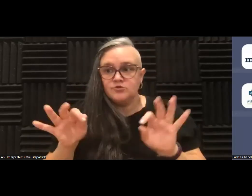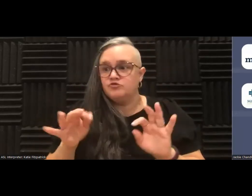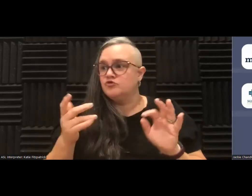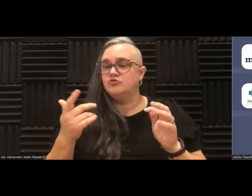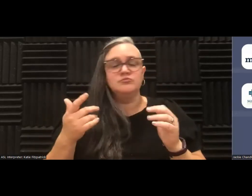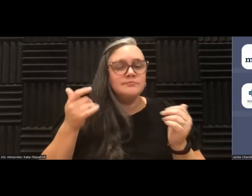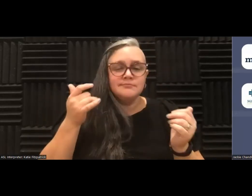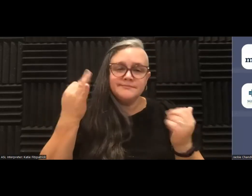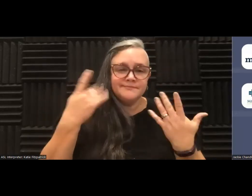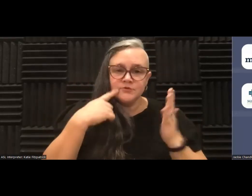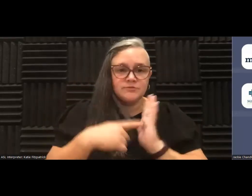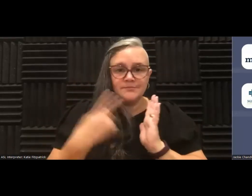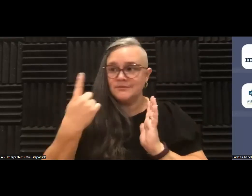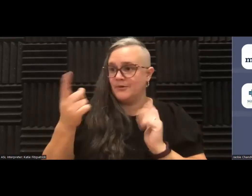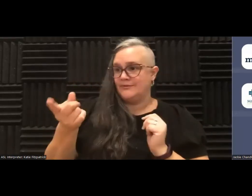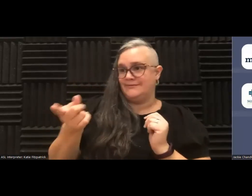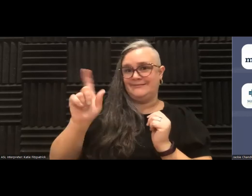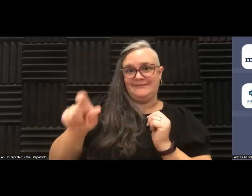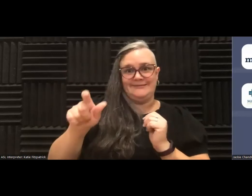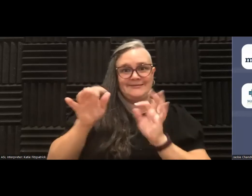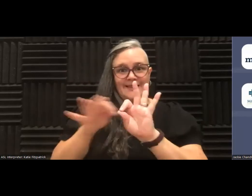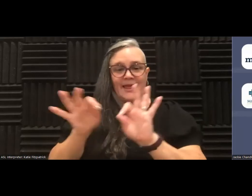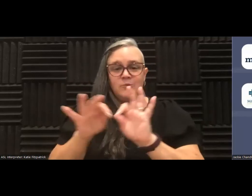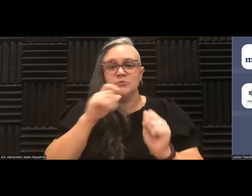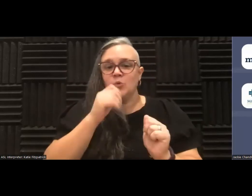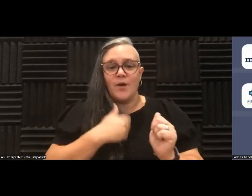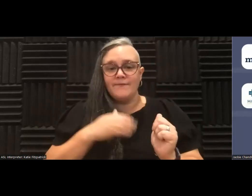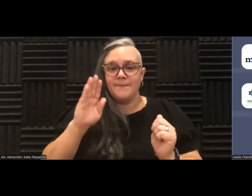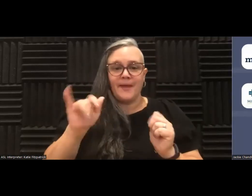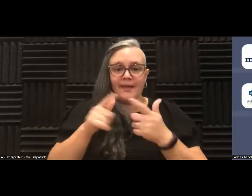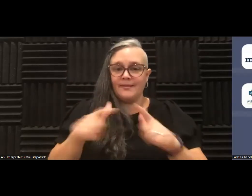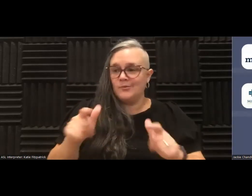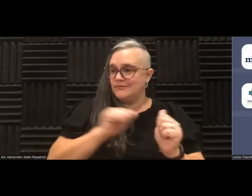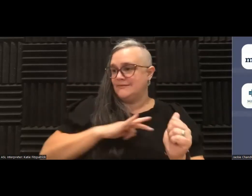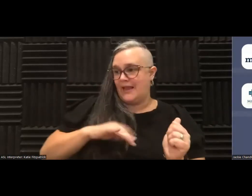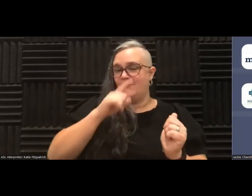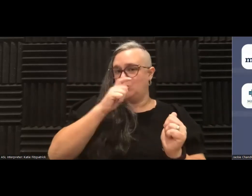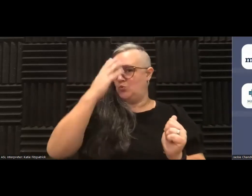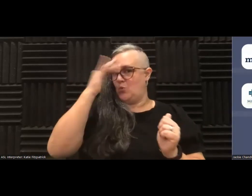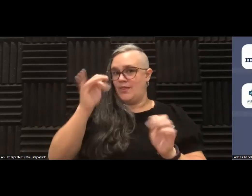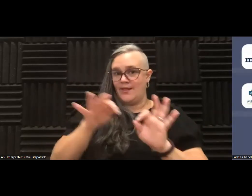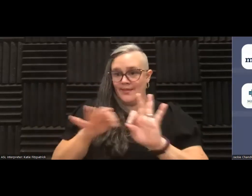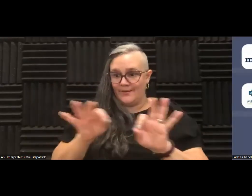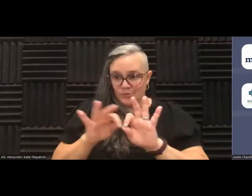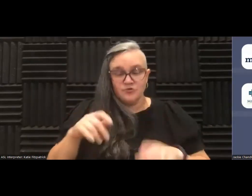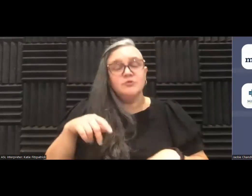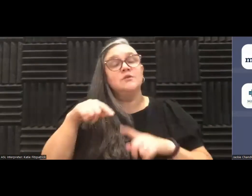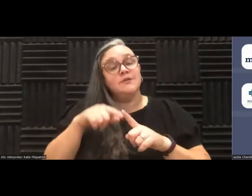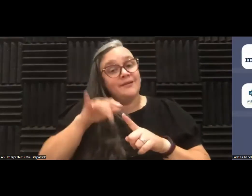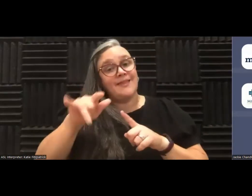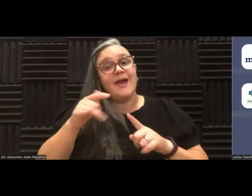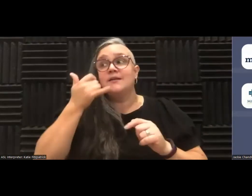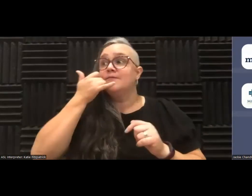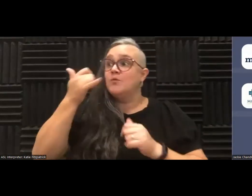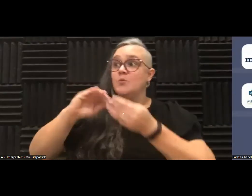somebody needs a language that we don't have a bilingual staff person there who speaks it. And those language lines can be